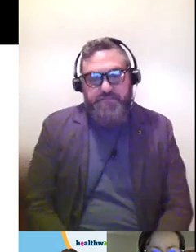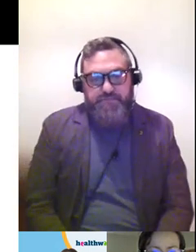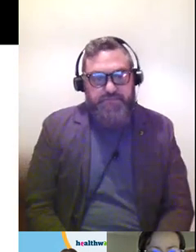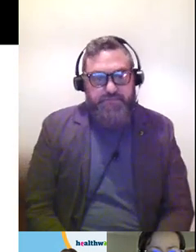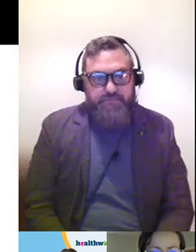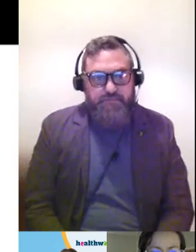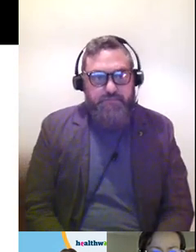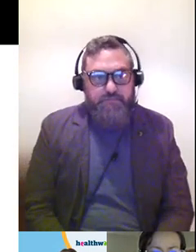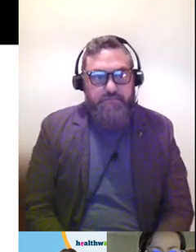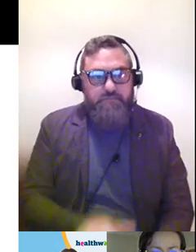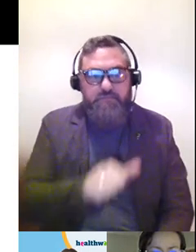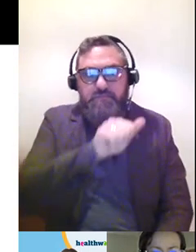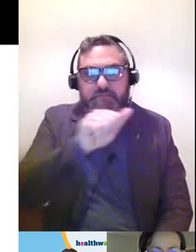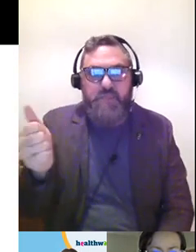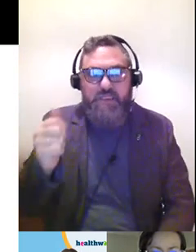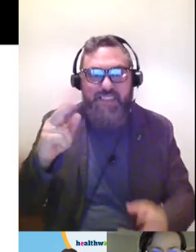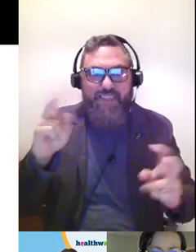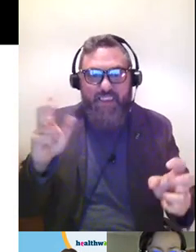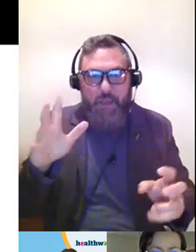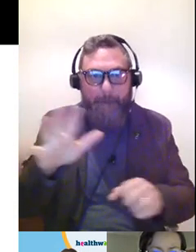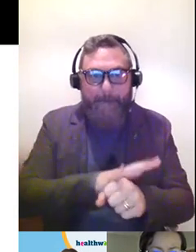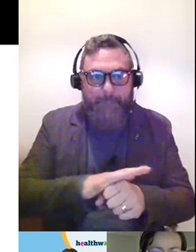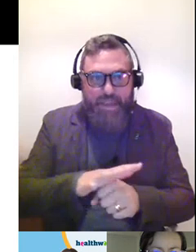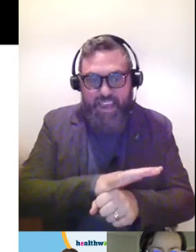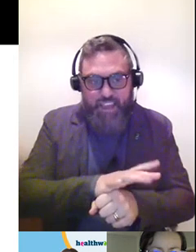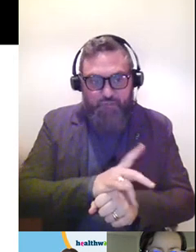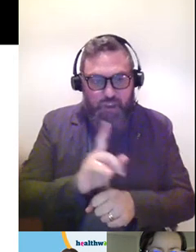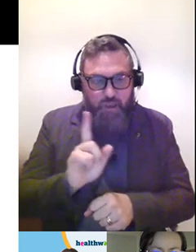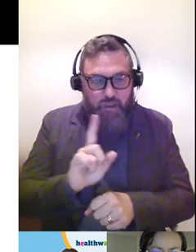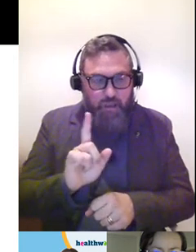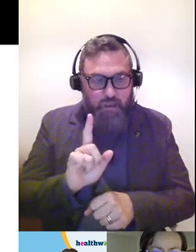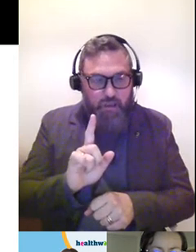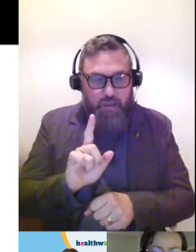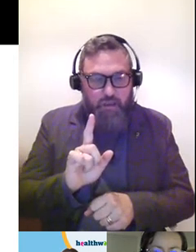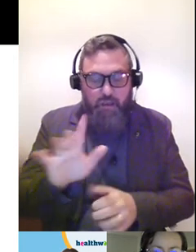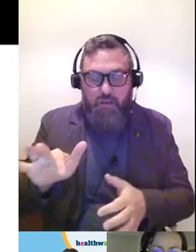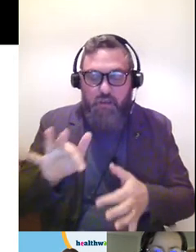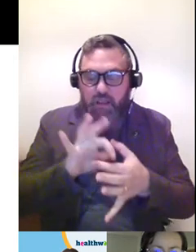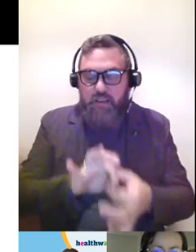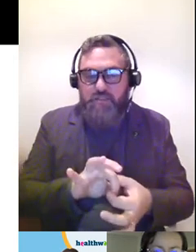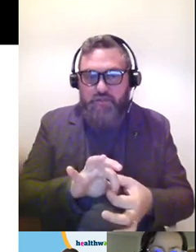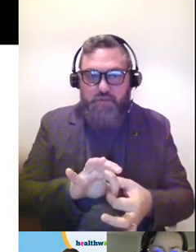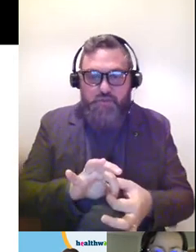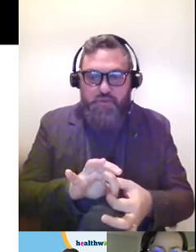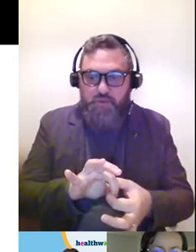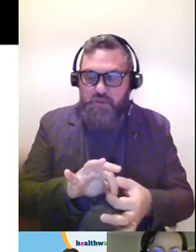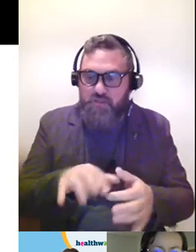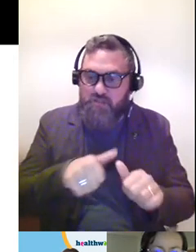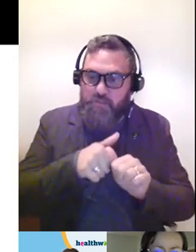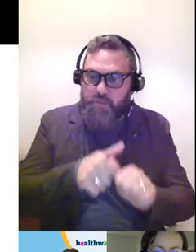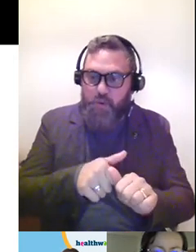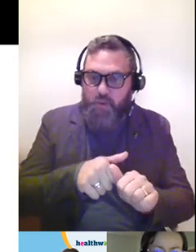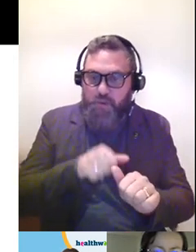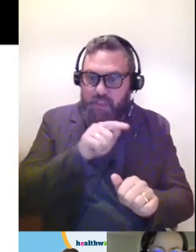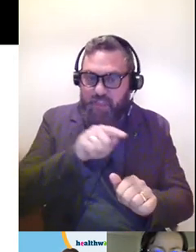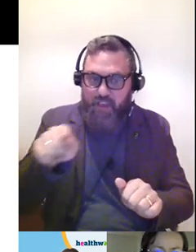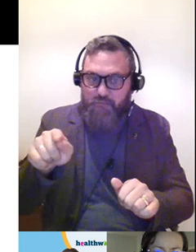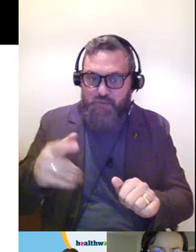The next thematic area is around trying to support people to live